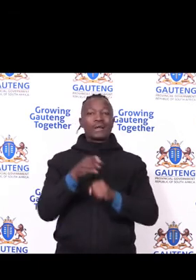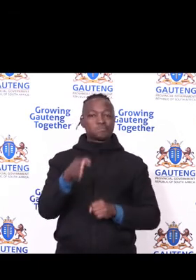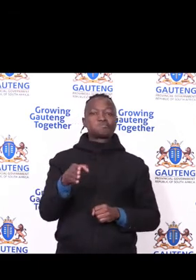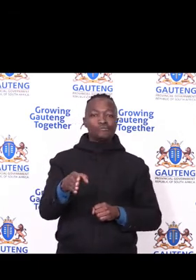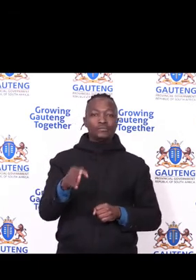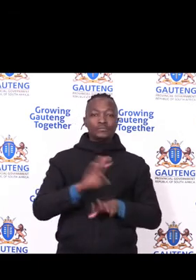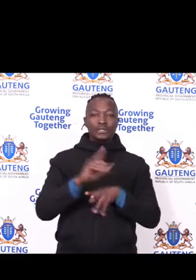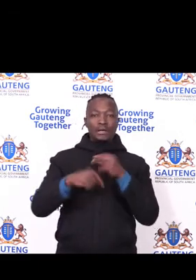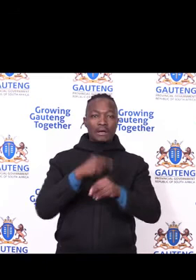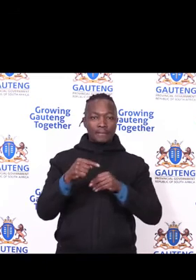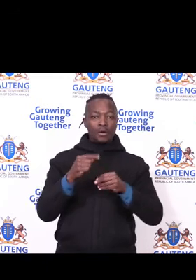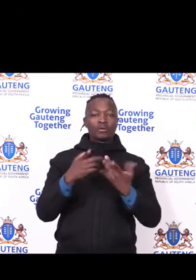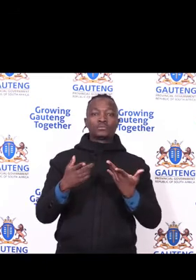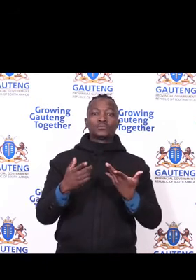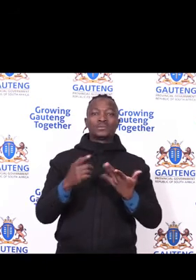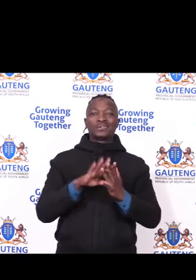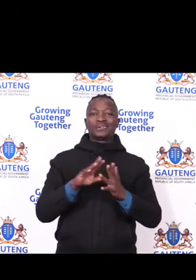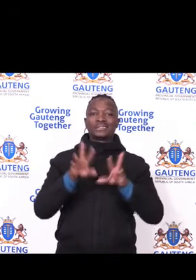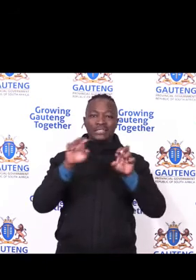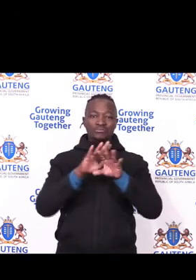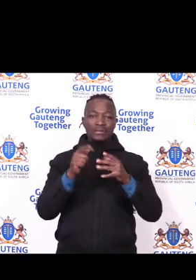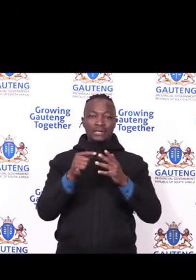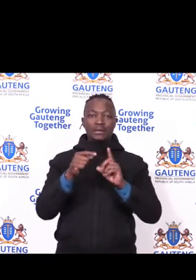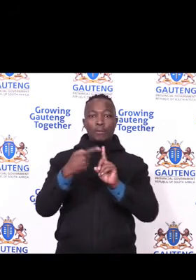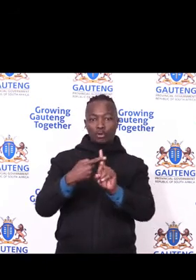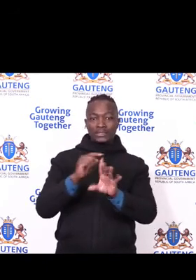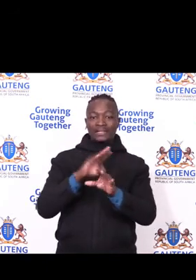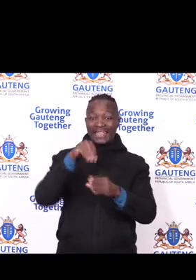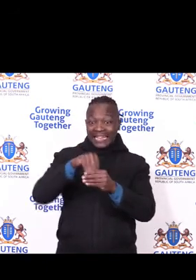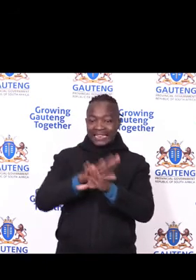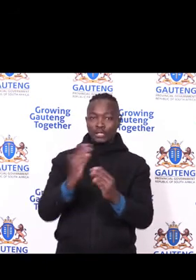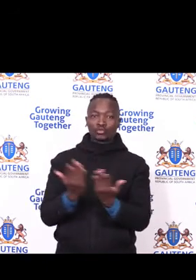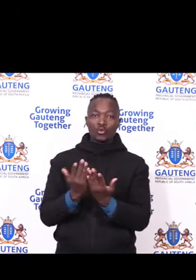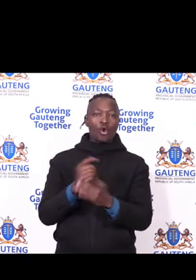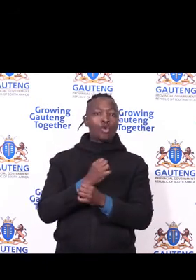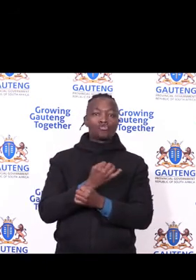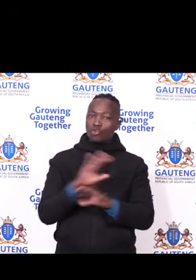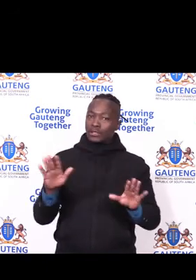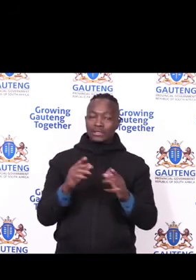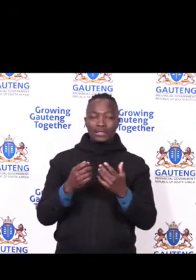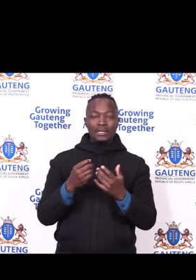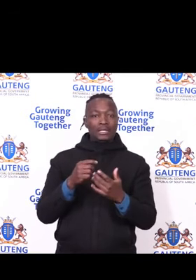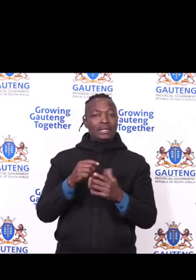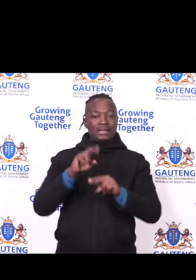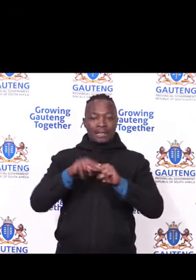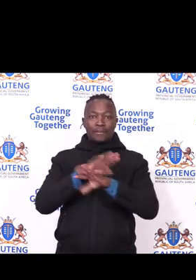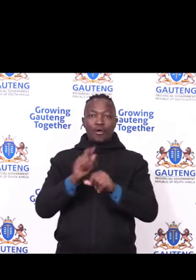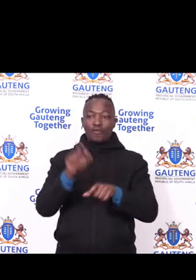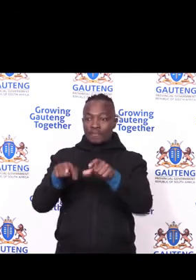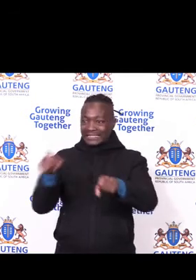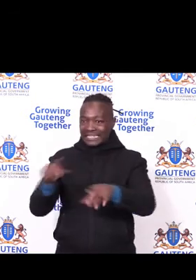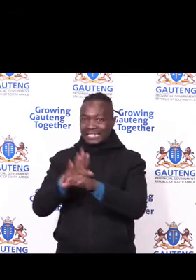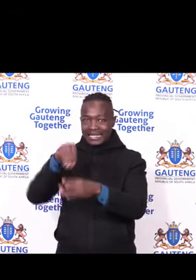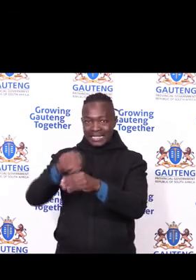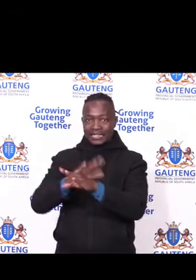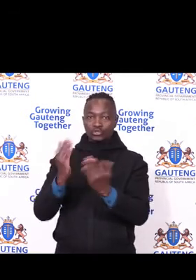in terms of the number of incidents within the school, not the number of schools, but the number of incidents within our schools. We